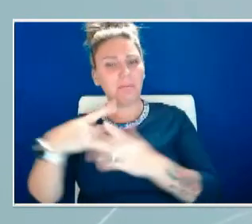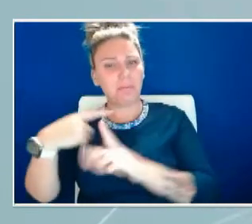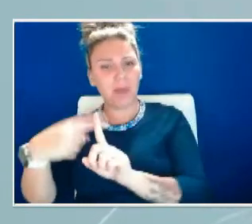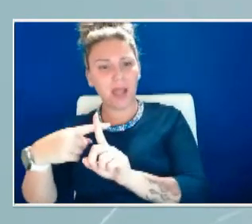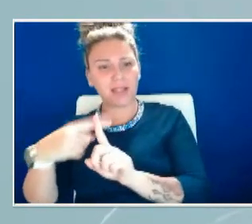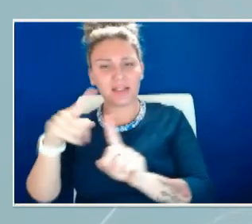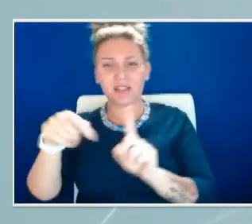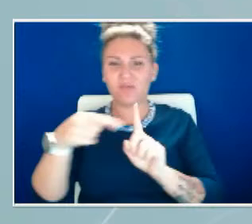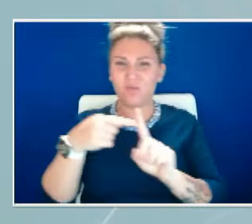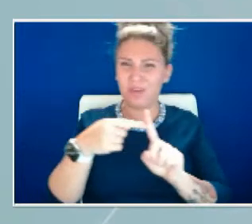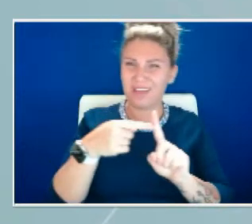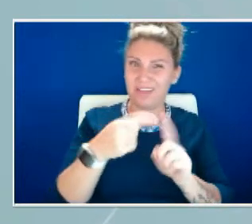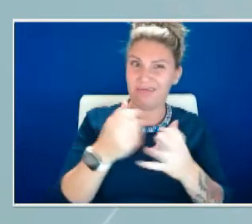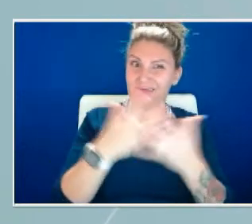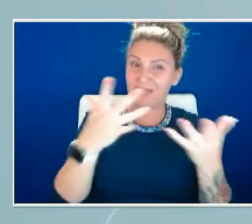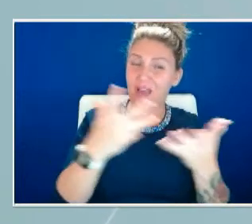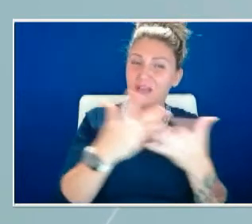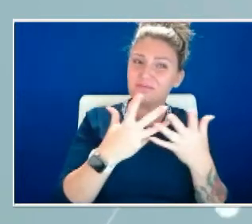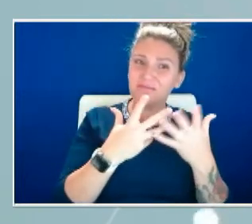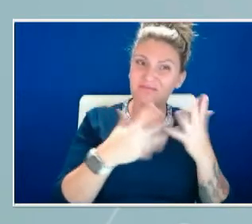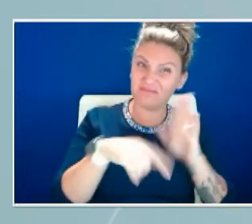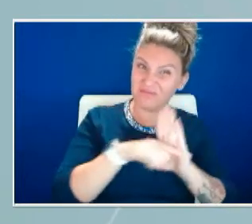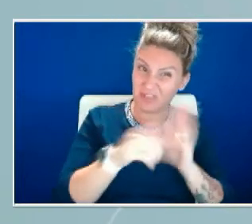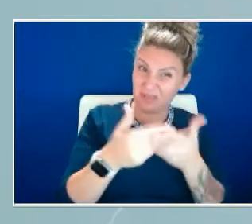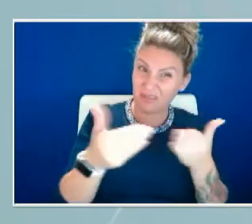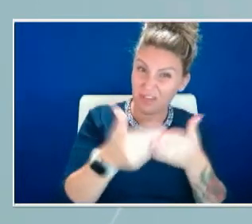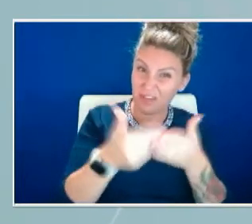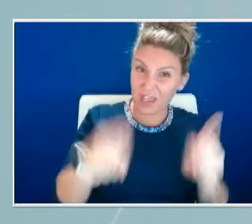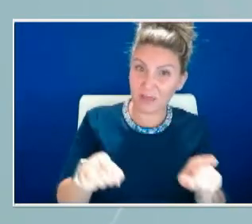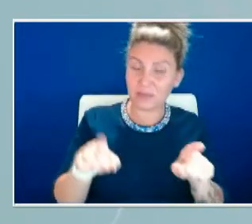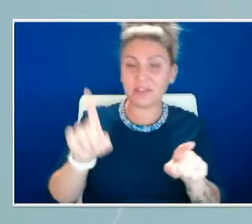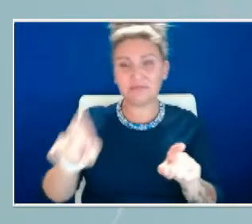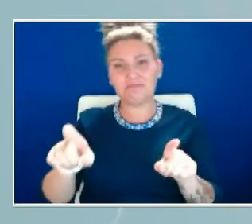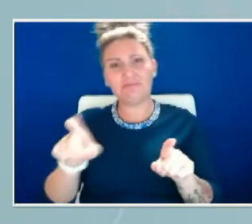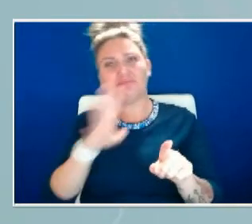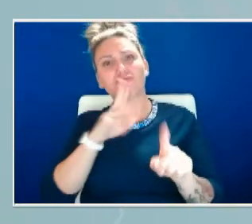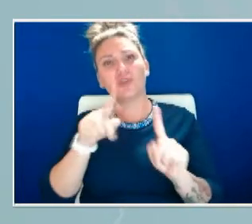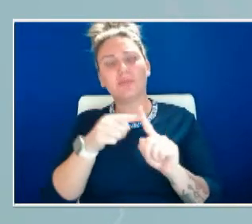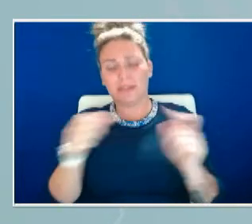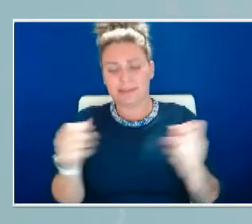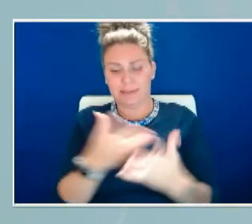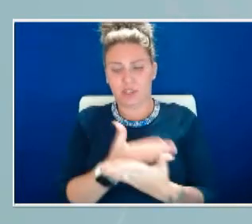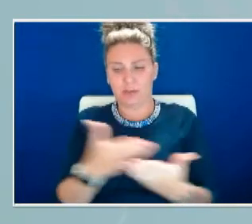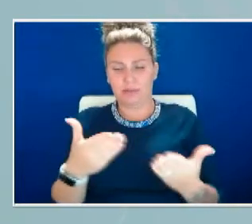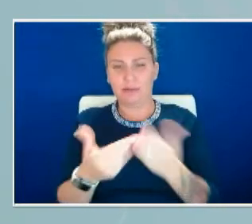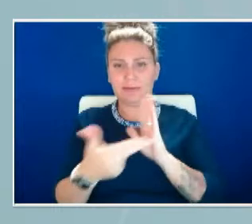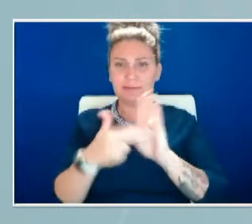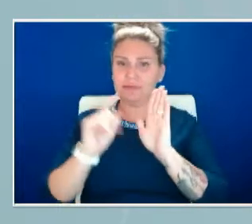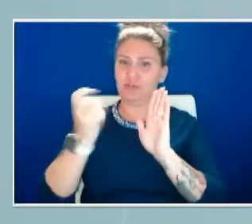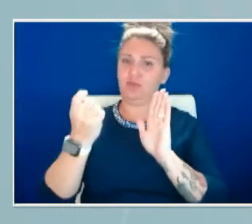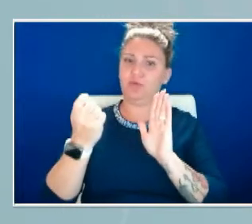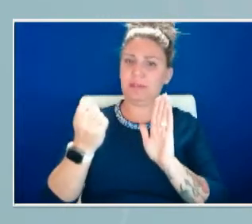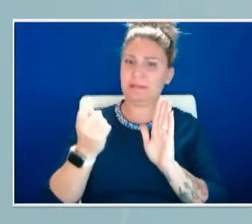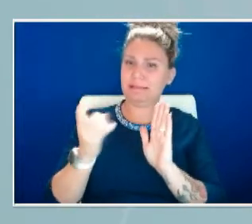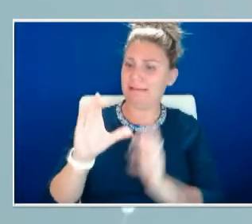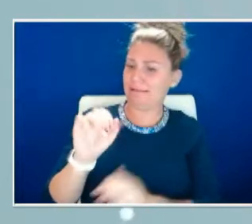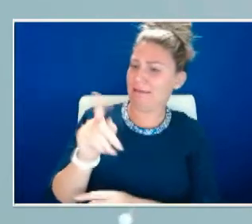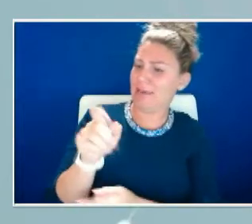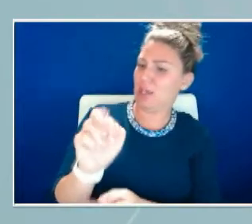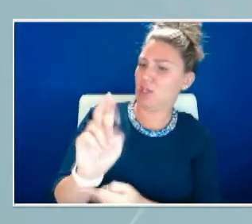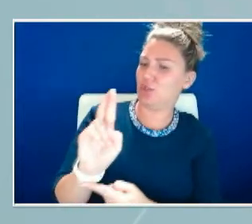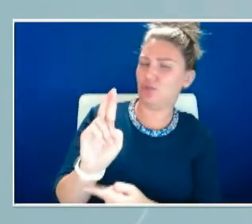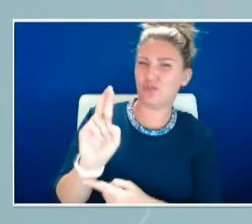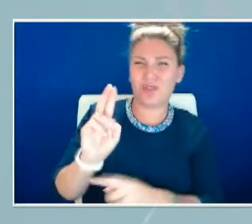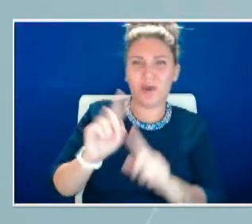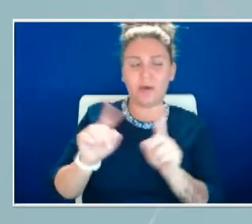to share. We often talk about the scary parts of the diagnosis of cancer. We've heard those stories, but sometimes we forget to mention the reality